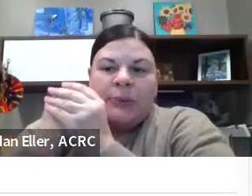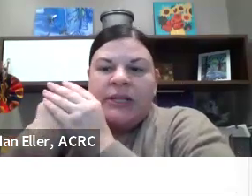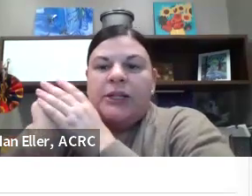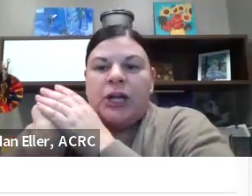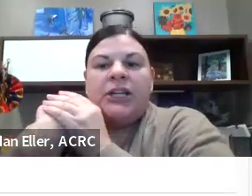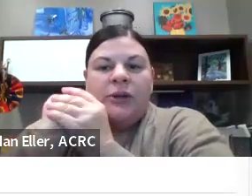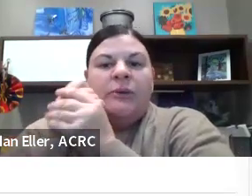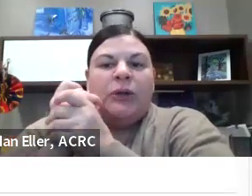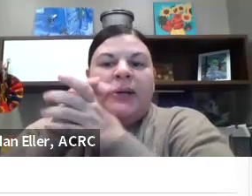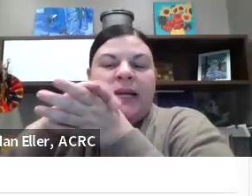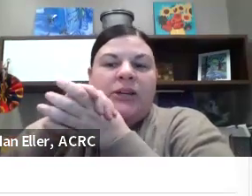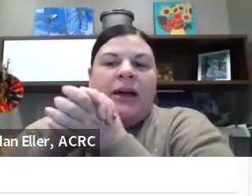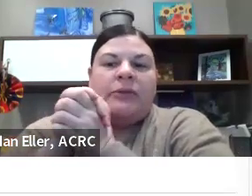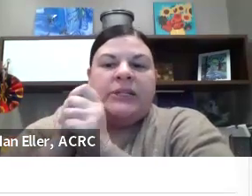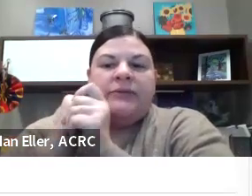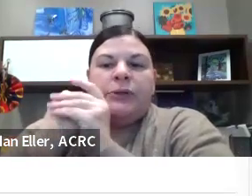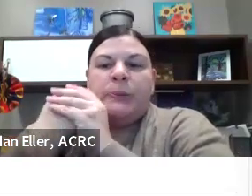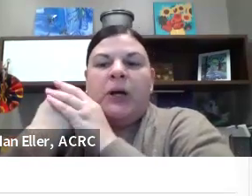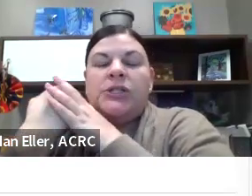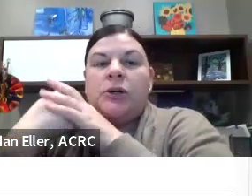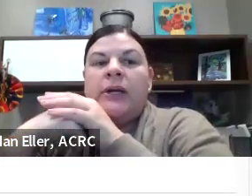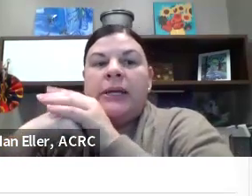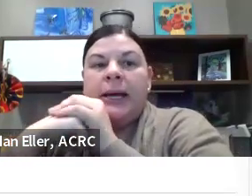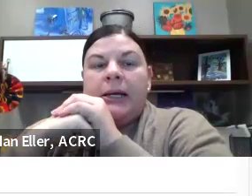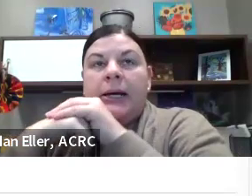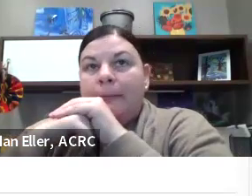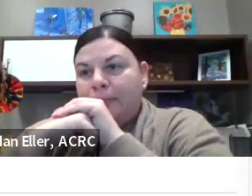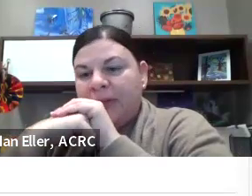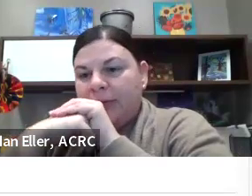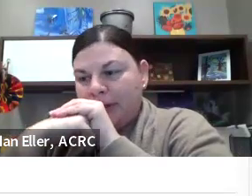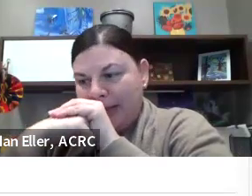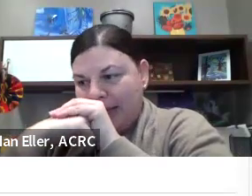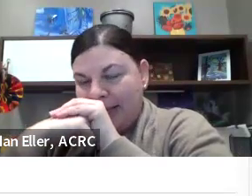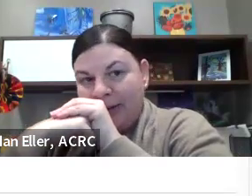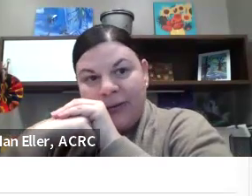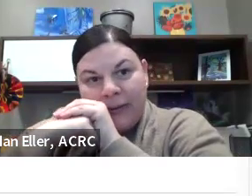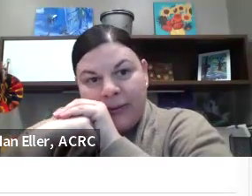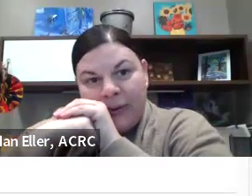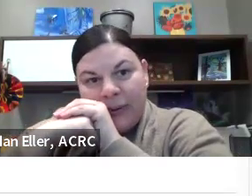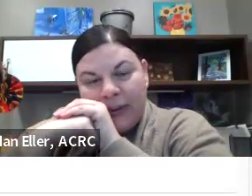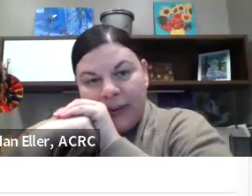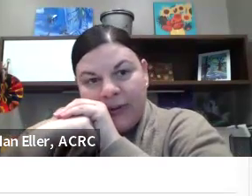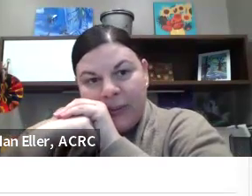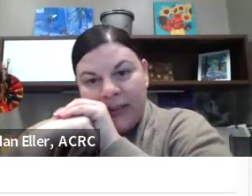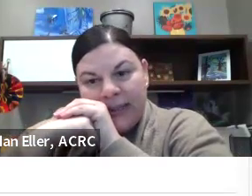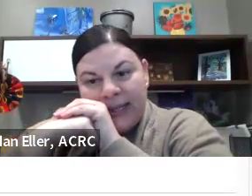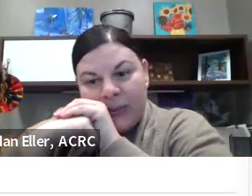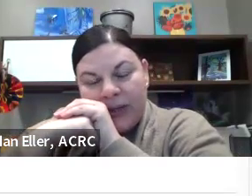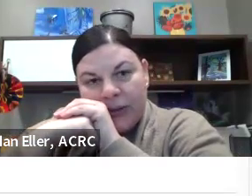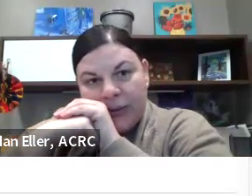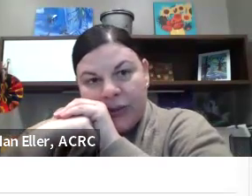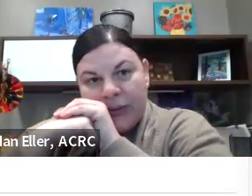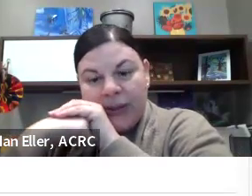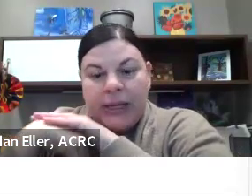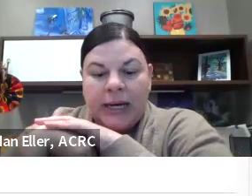Thank you. You guys put that in the chat. You emailed Monday and you haven't received a response. So yeah, definitely can take a few business days,